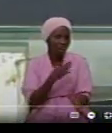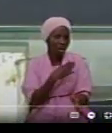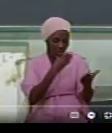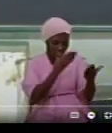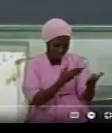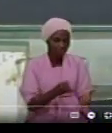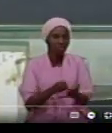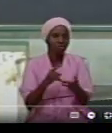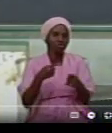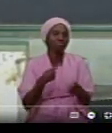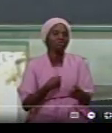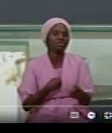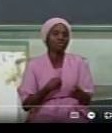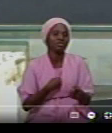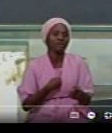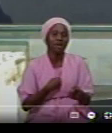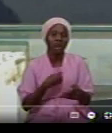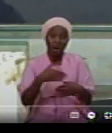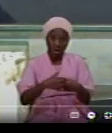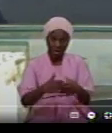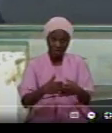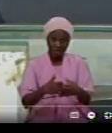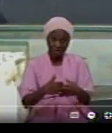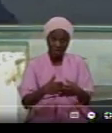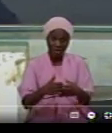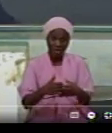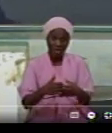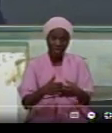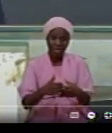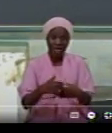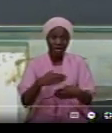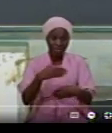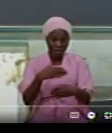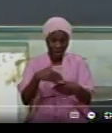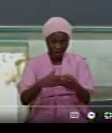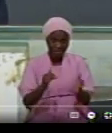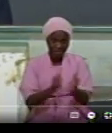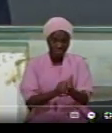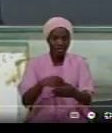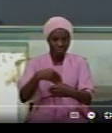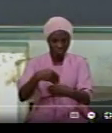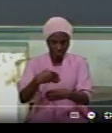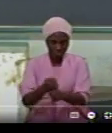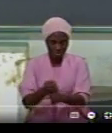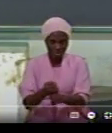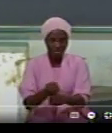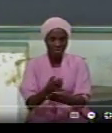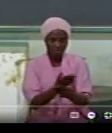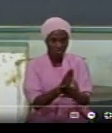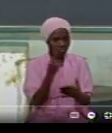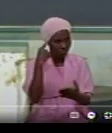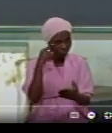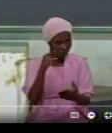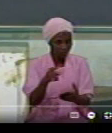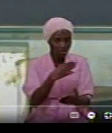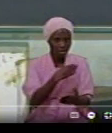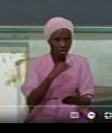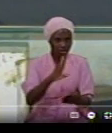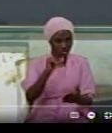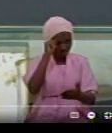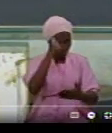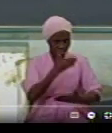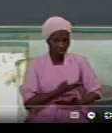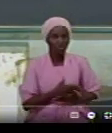unto me, after make for thee and for thy son. For